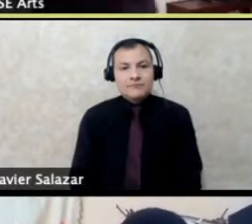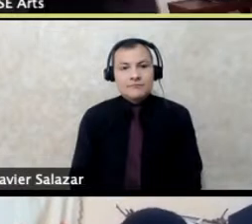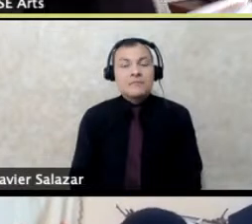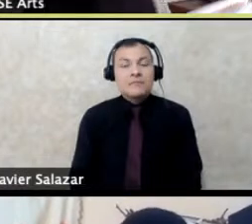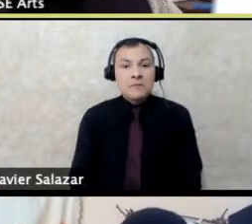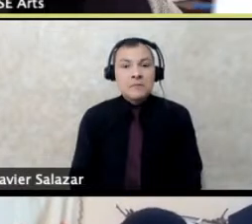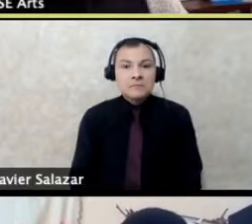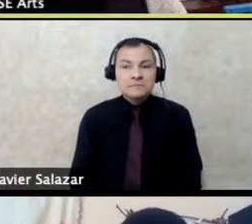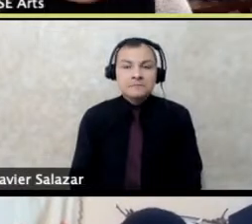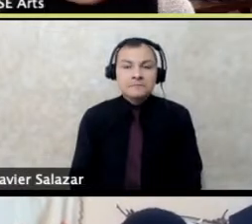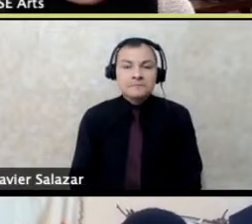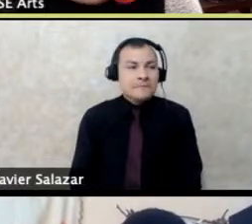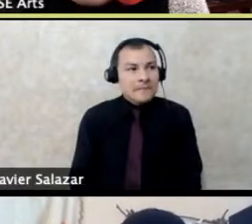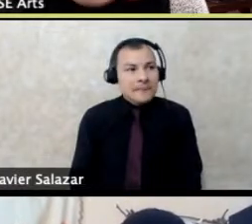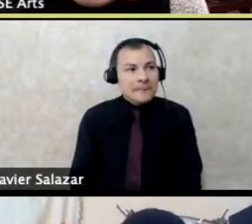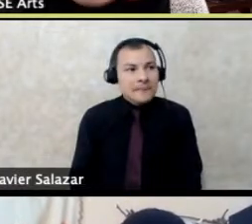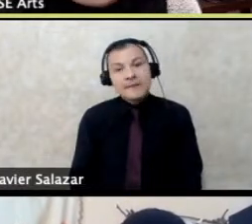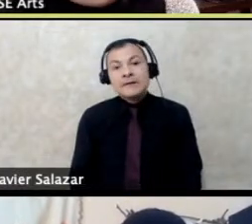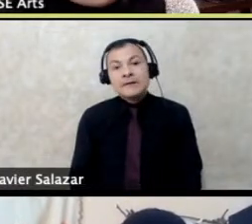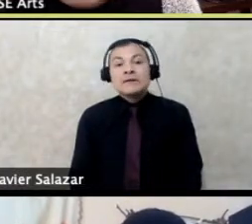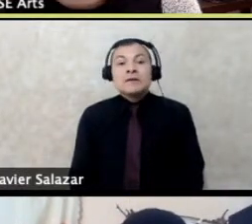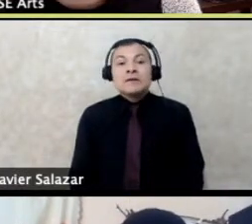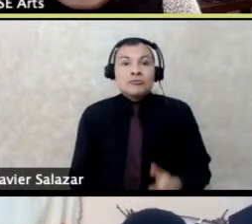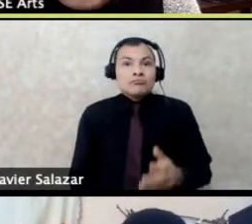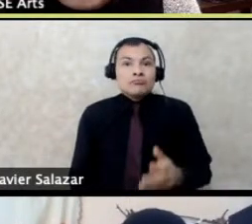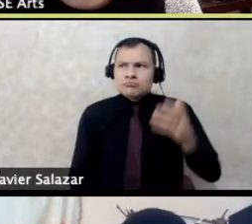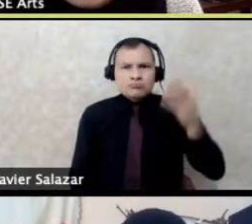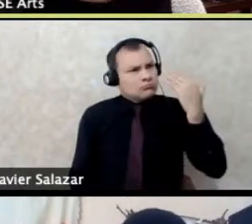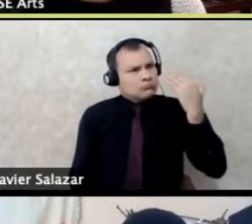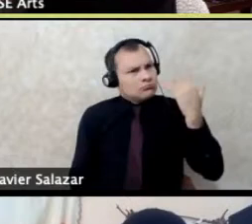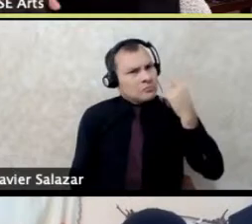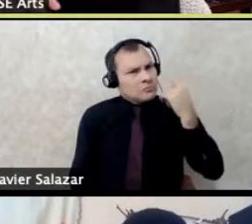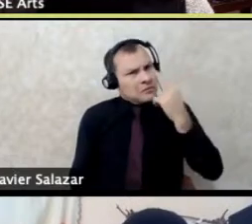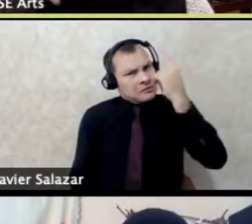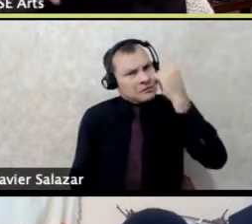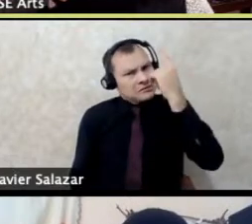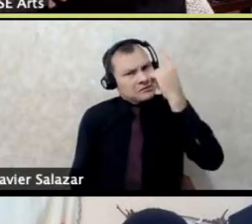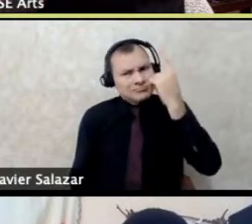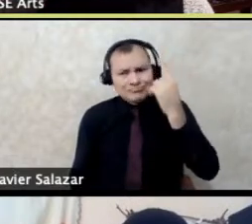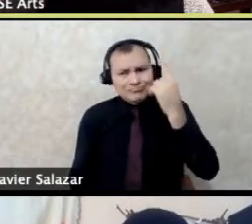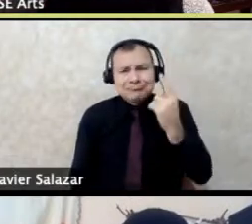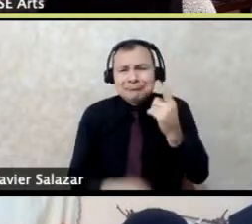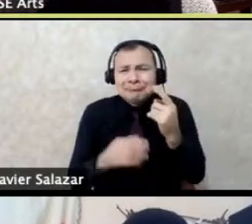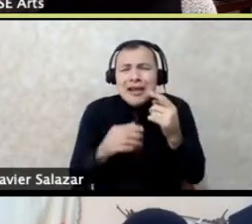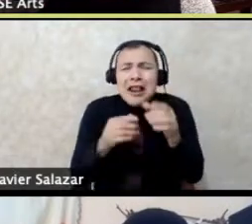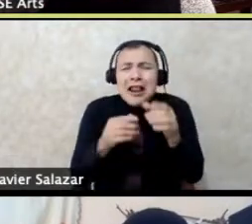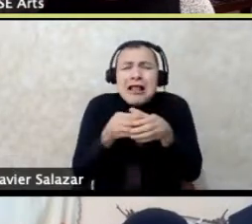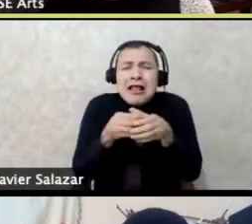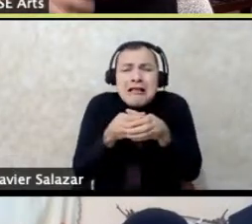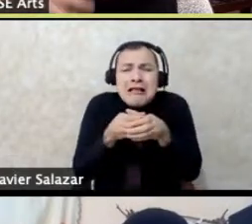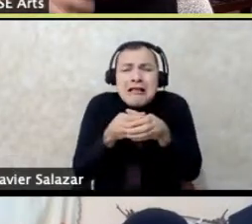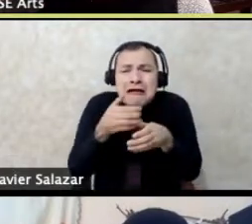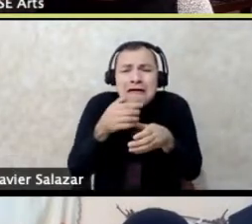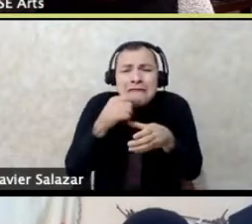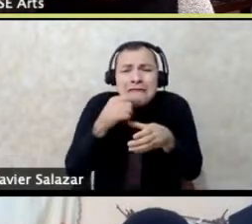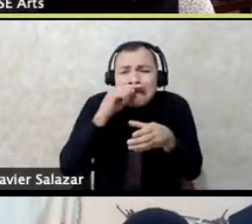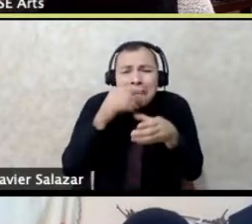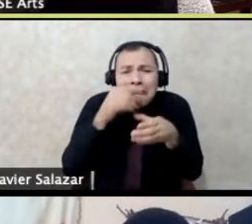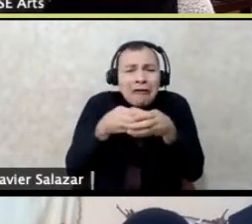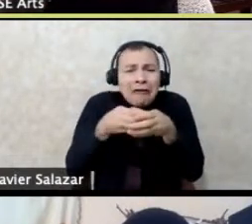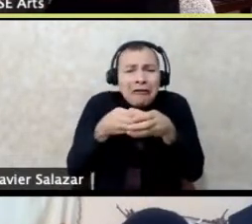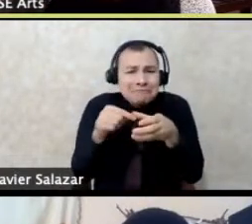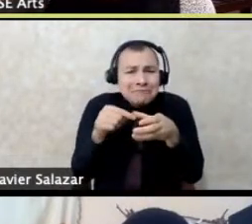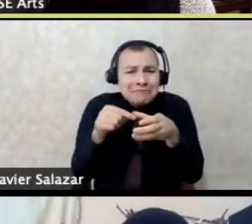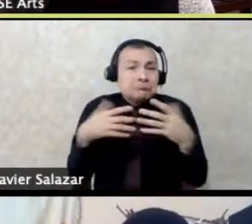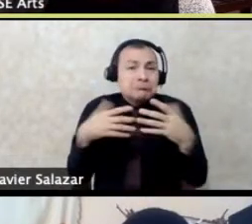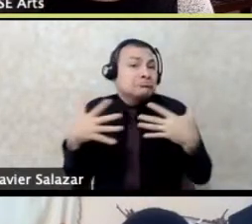empezamos como un grupo pequeño que hacía teatro, y entonces íbamos a las comunidades y presentábamos un show, y la gente pagaba pues lo que